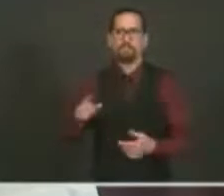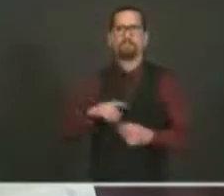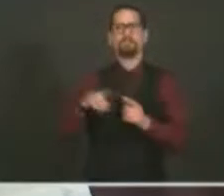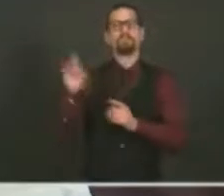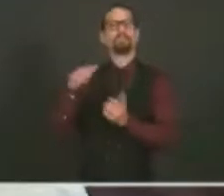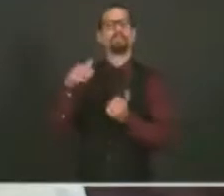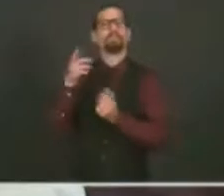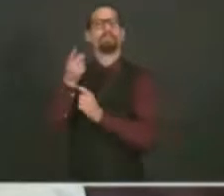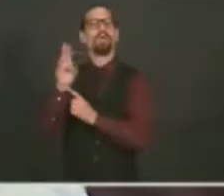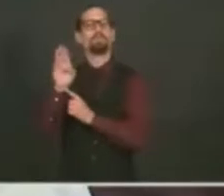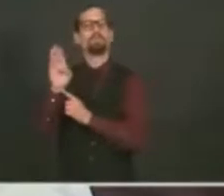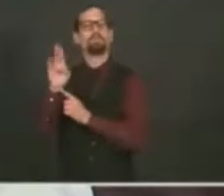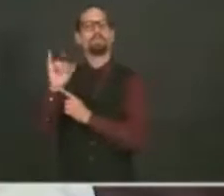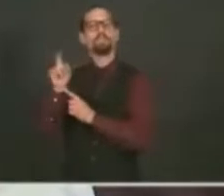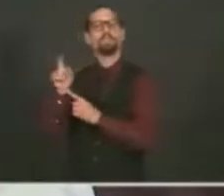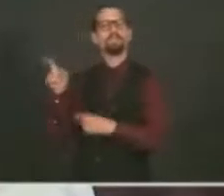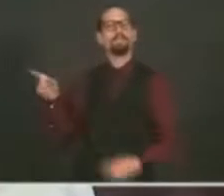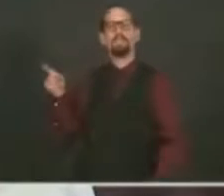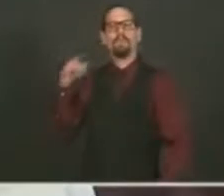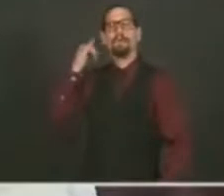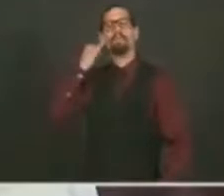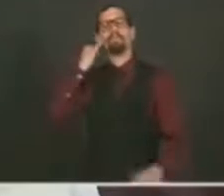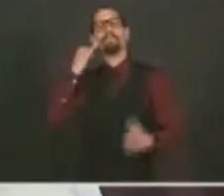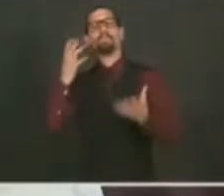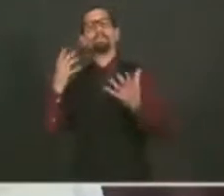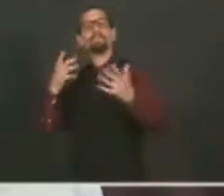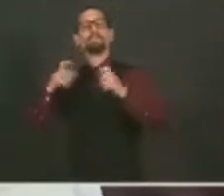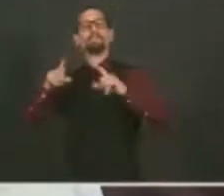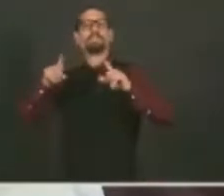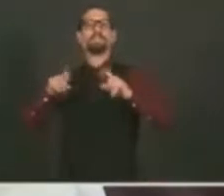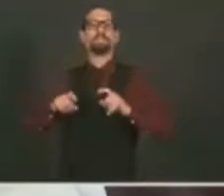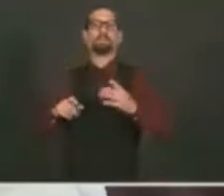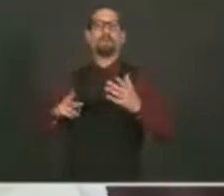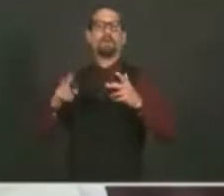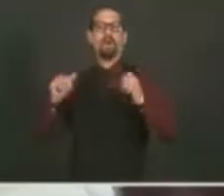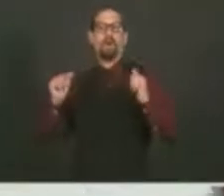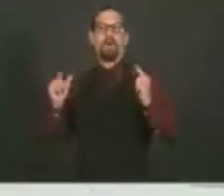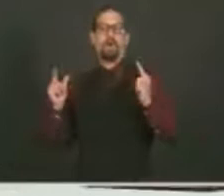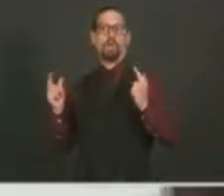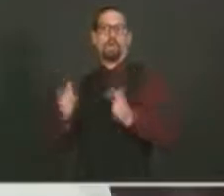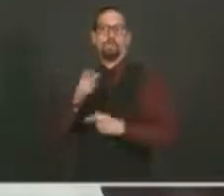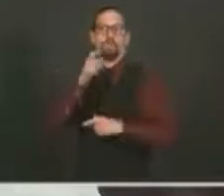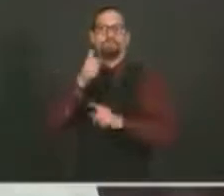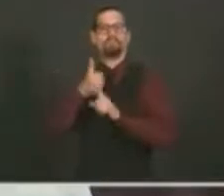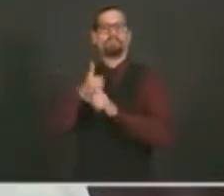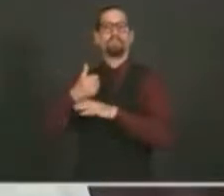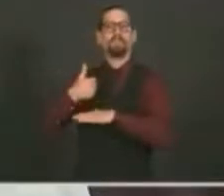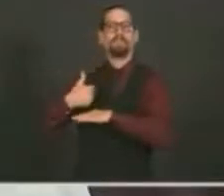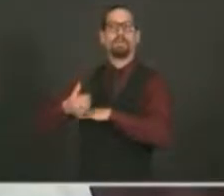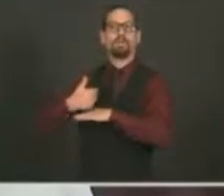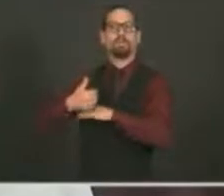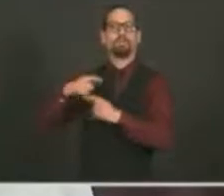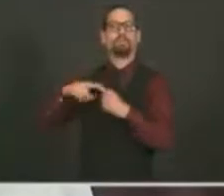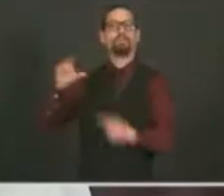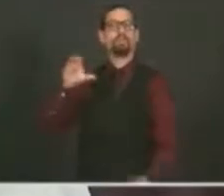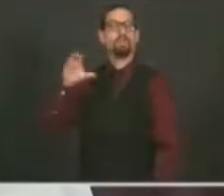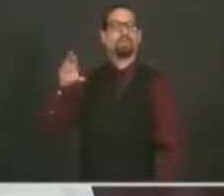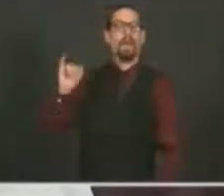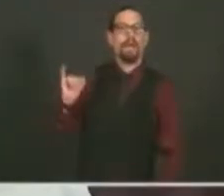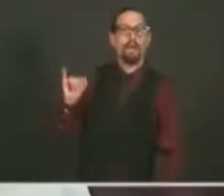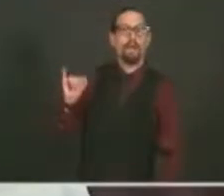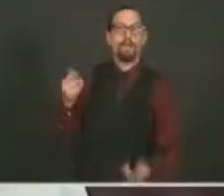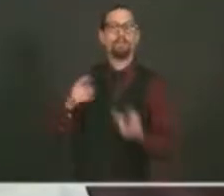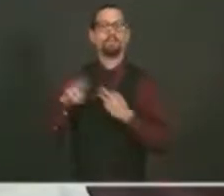you test, for example, all commuters to CCRI and RIC on